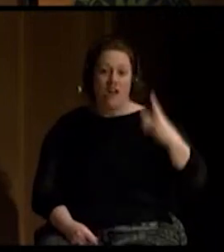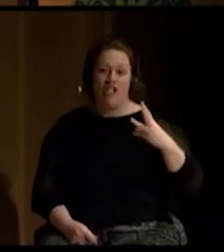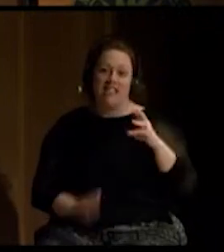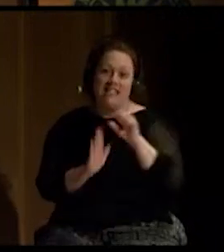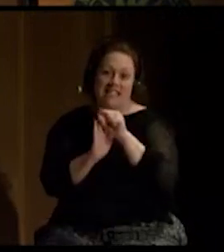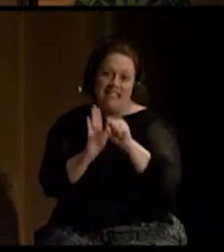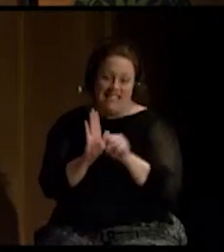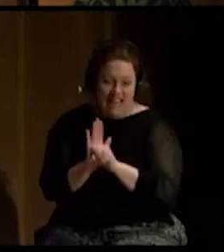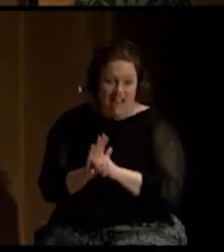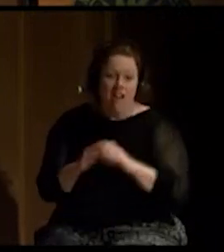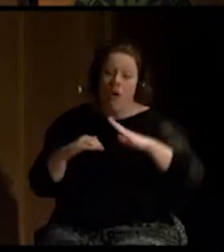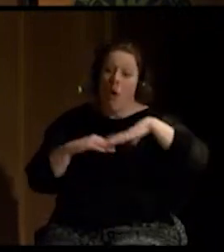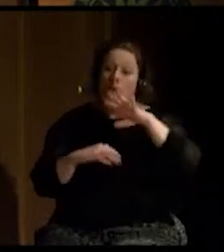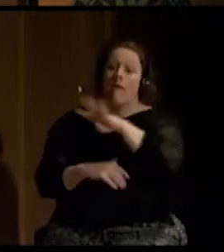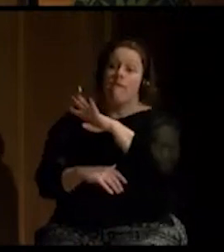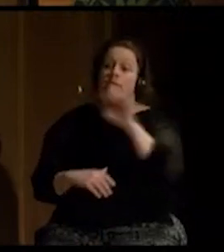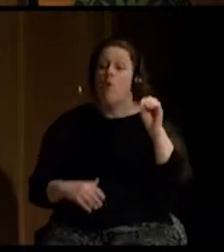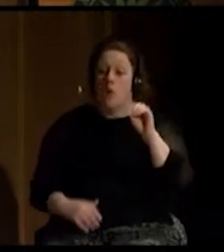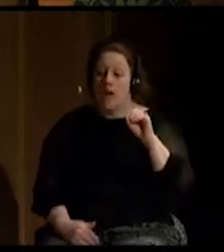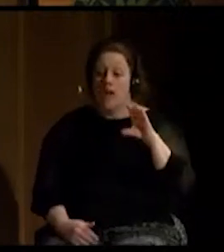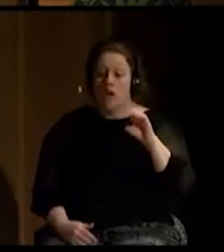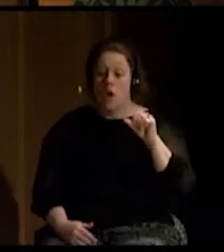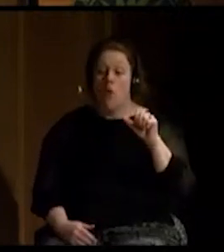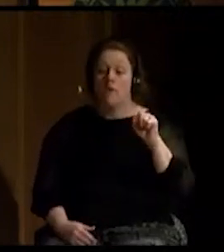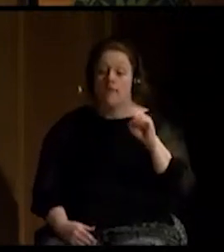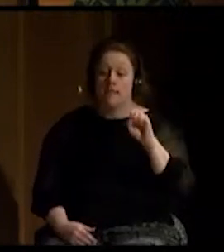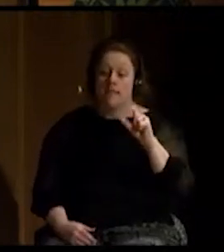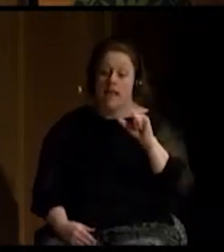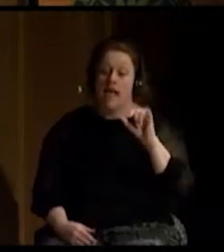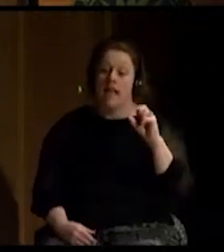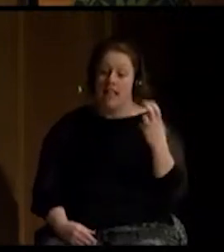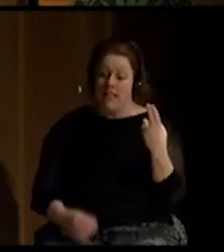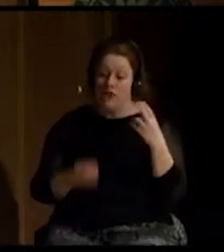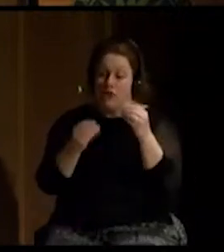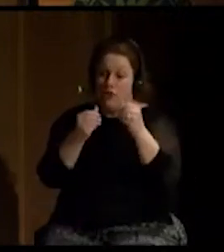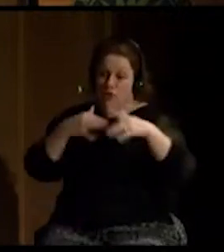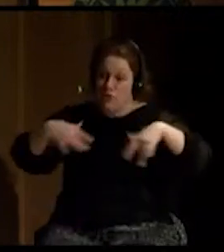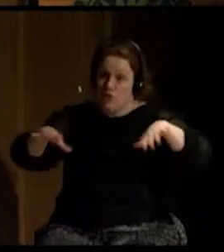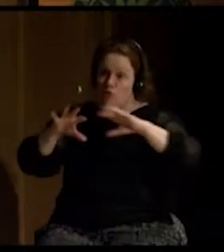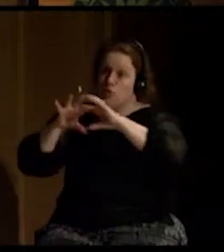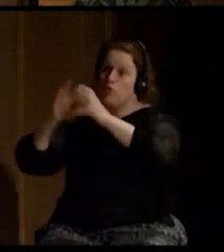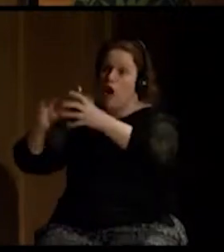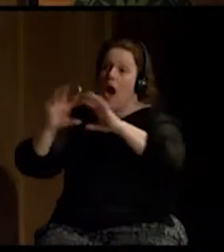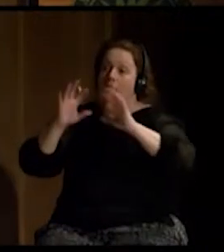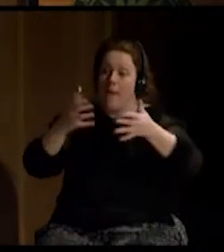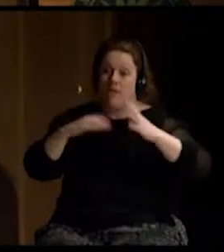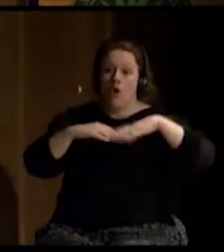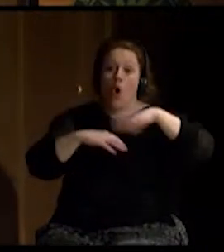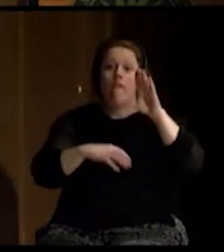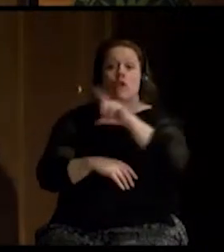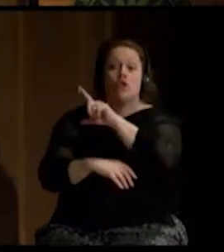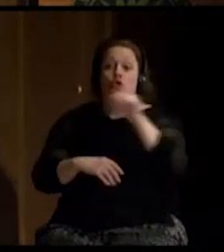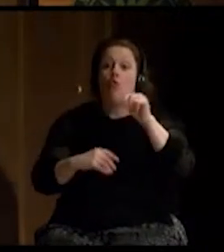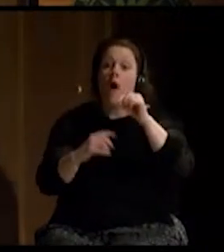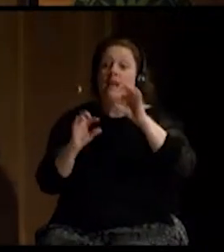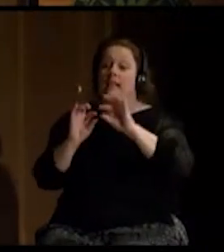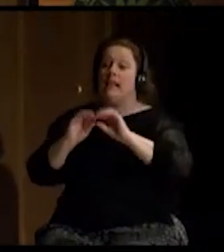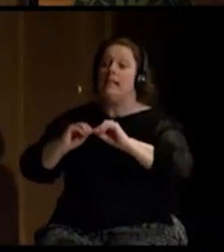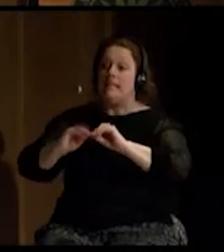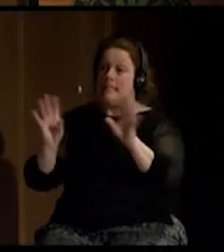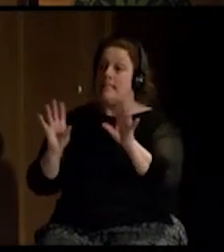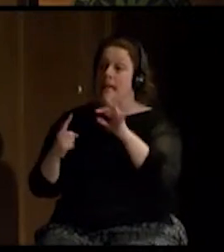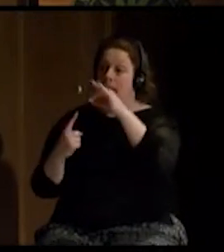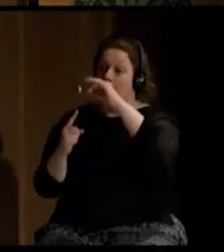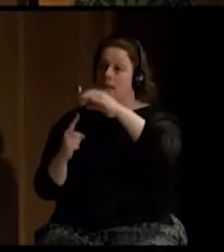more than 40 Coast Salish nations and tribes with more than 20 distinct languages. And